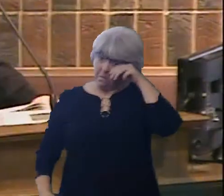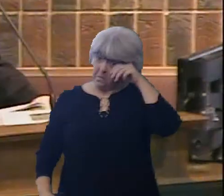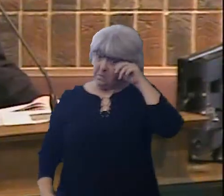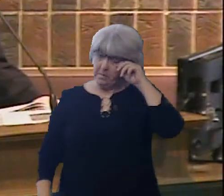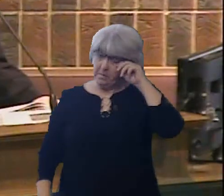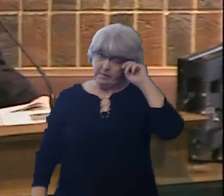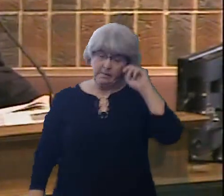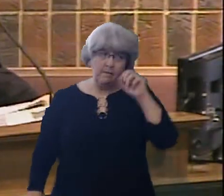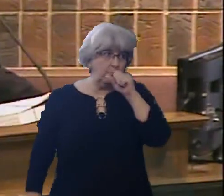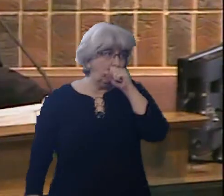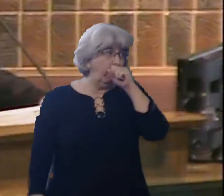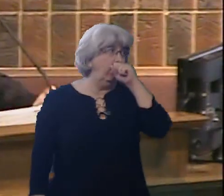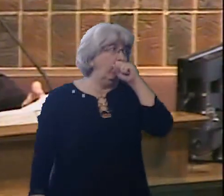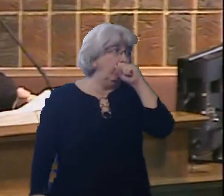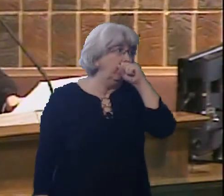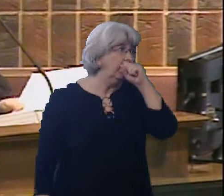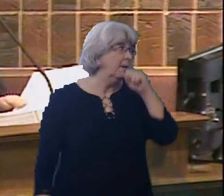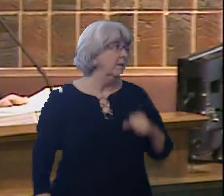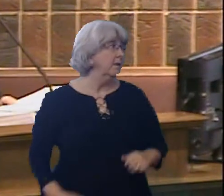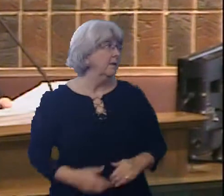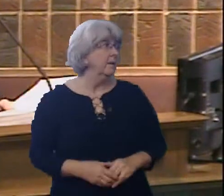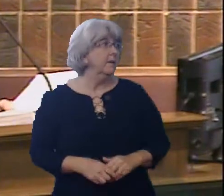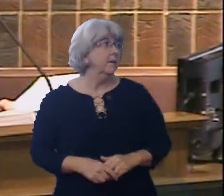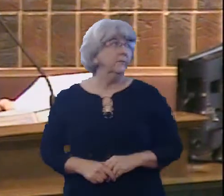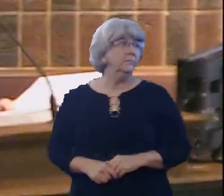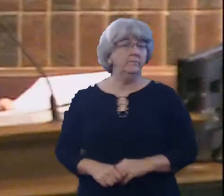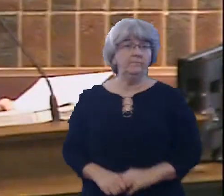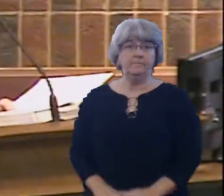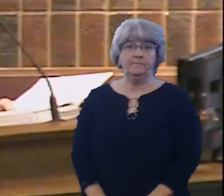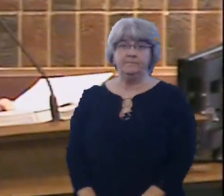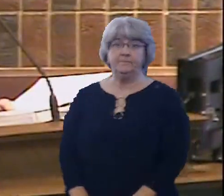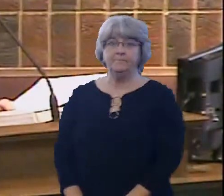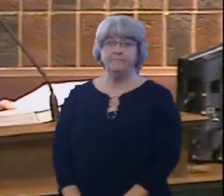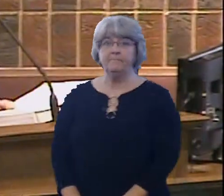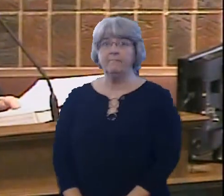Number 48, number 48, we'll do the first two stanzas, please.